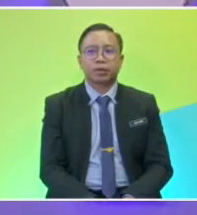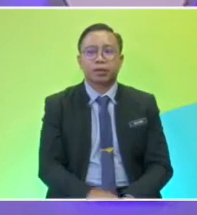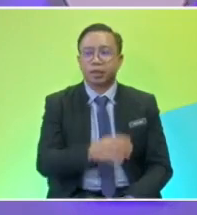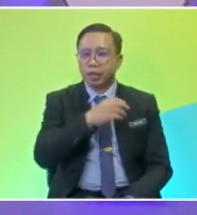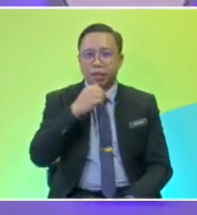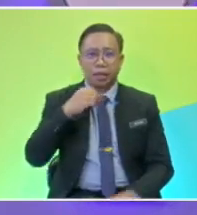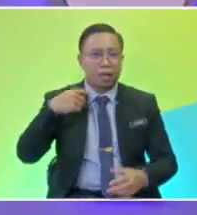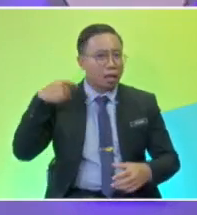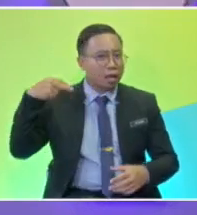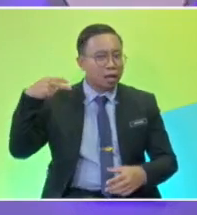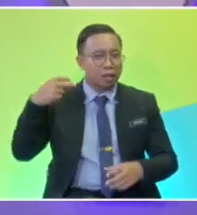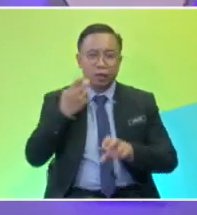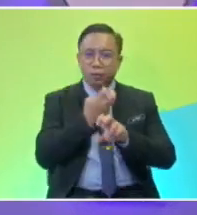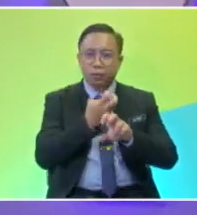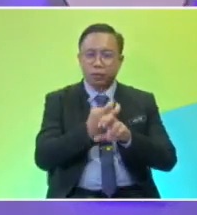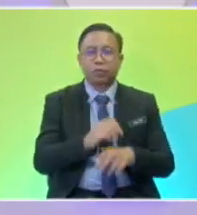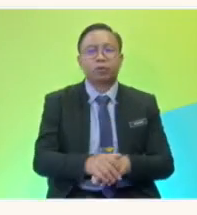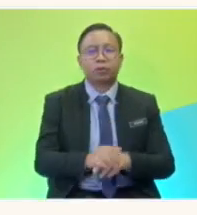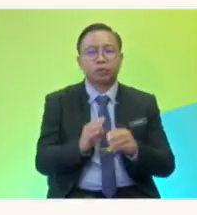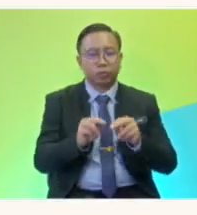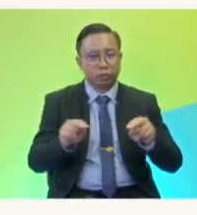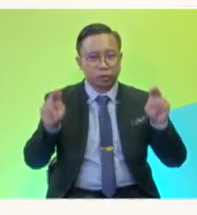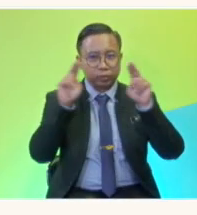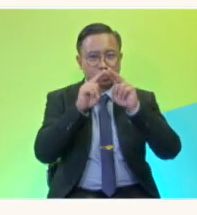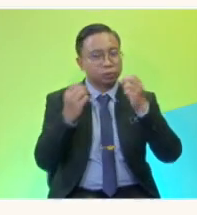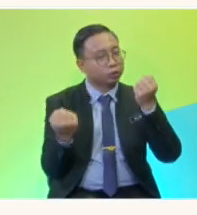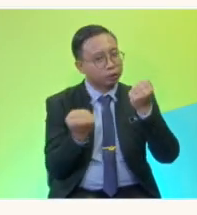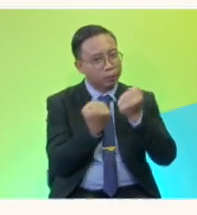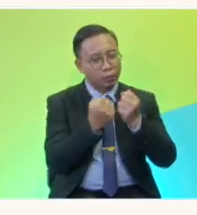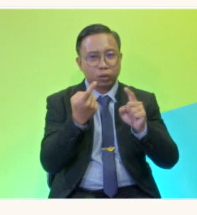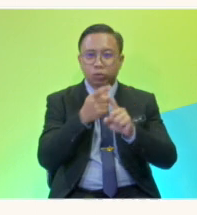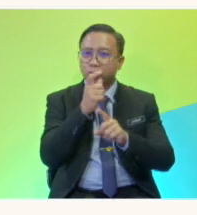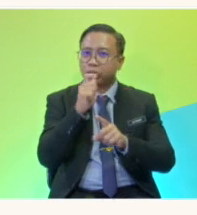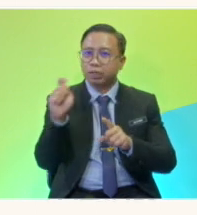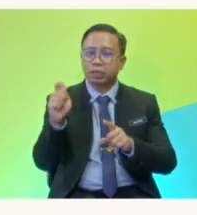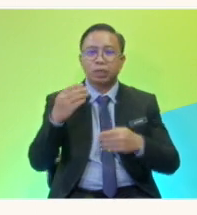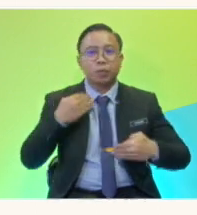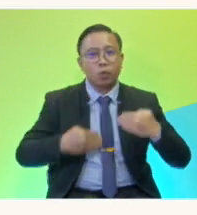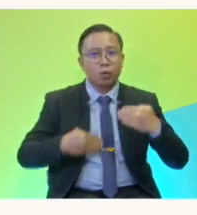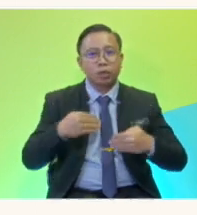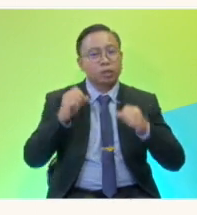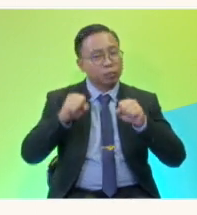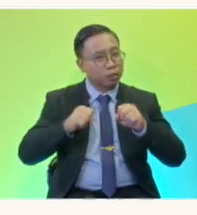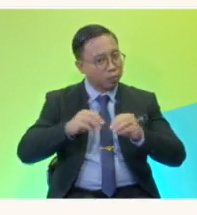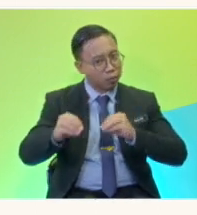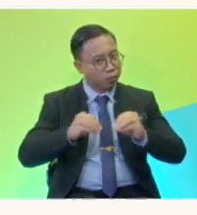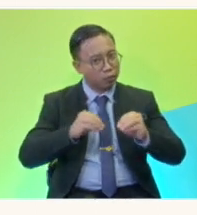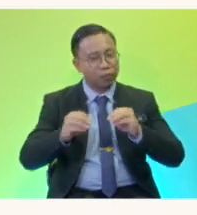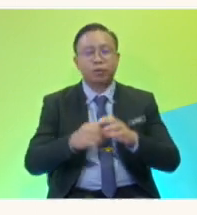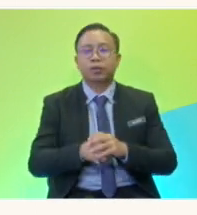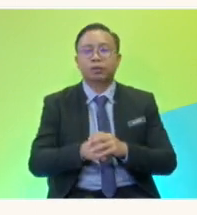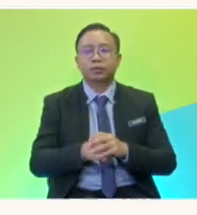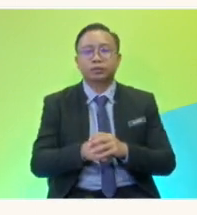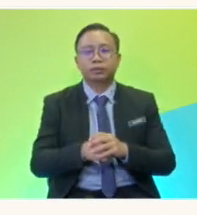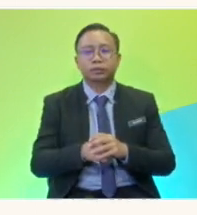bone. Okay, it's the main thing is allows the support to the body. That's why we can stand, we can move. Okay, allow the movement as